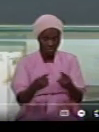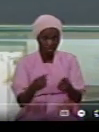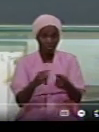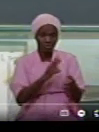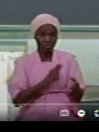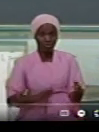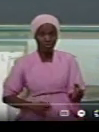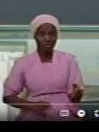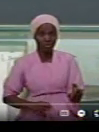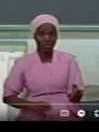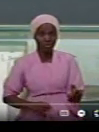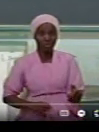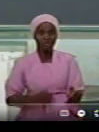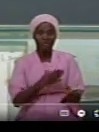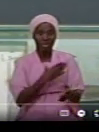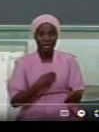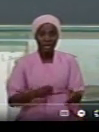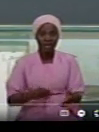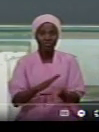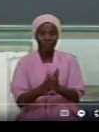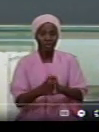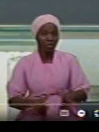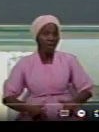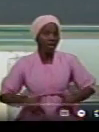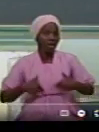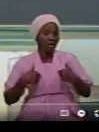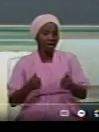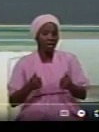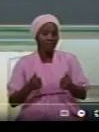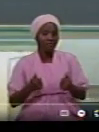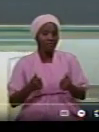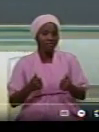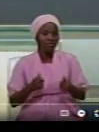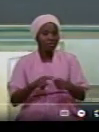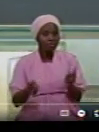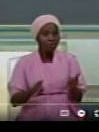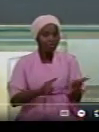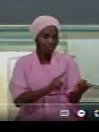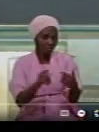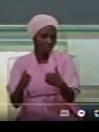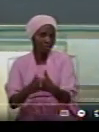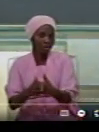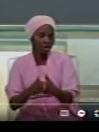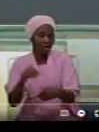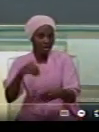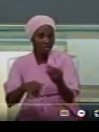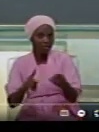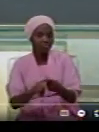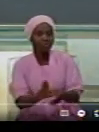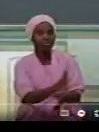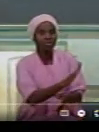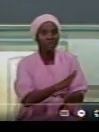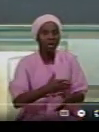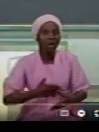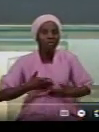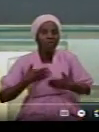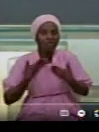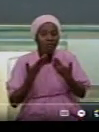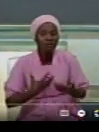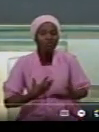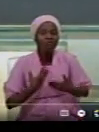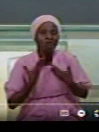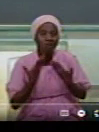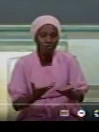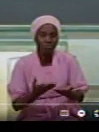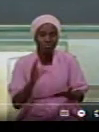they were quickened and made alive. They've gone back into their vomit. They are dead